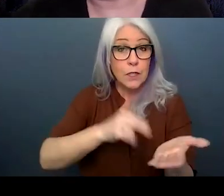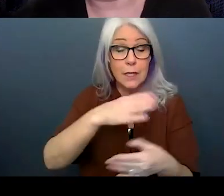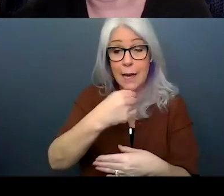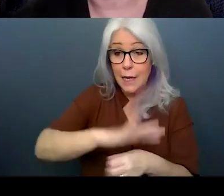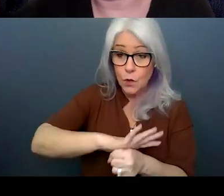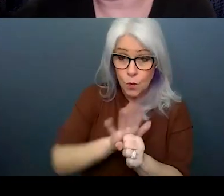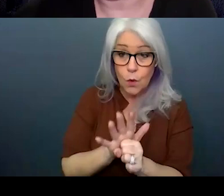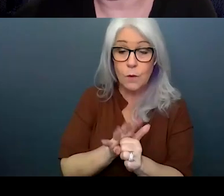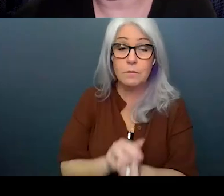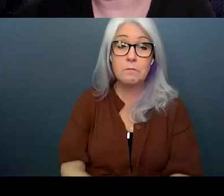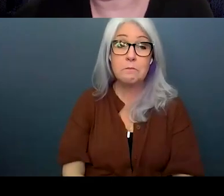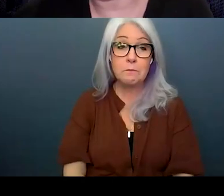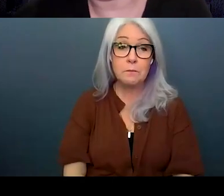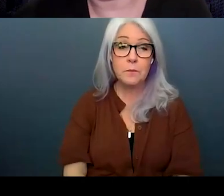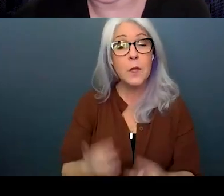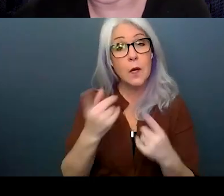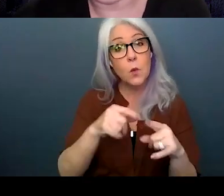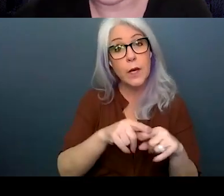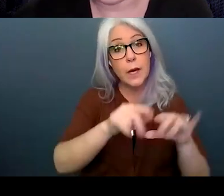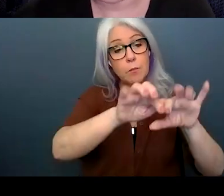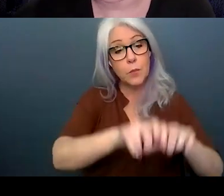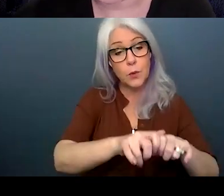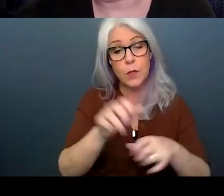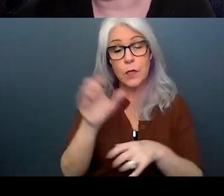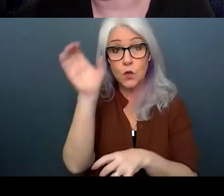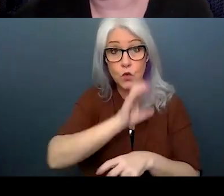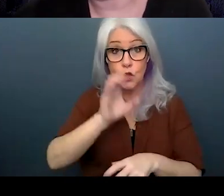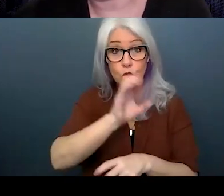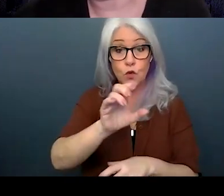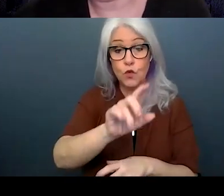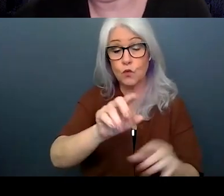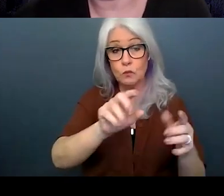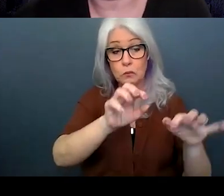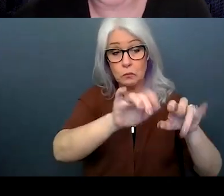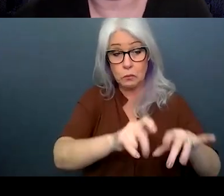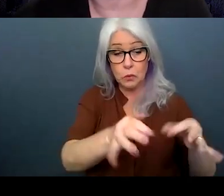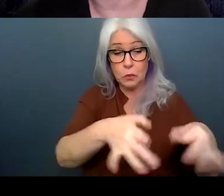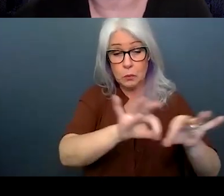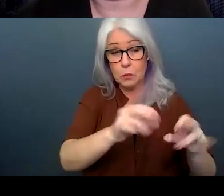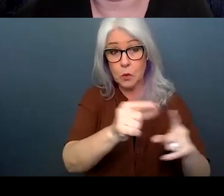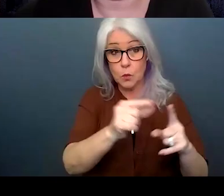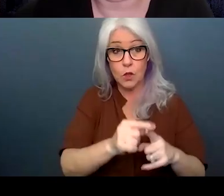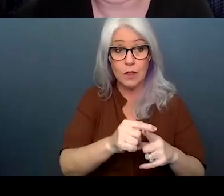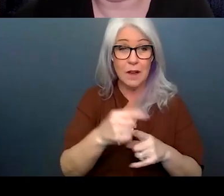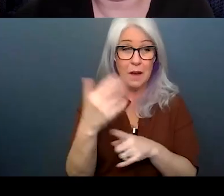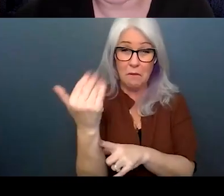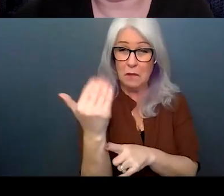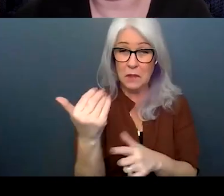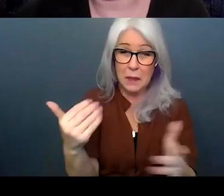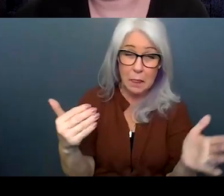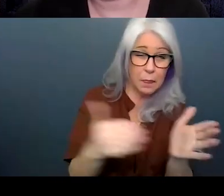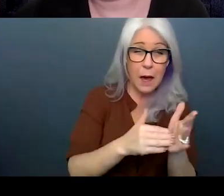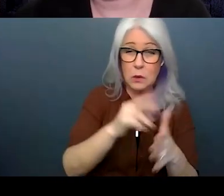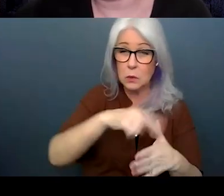You'll notice that when I put my search terms in, over 15,000 results